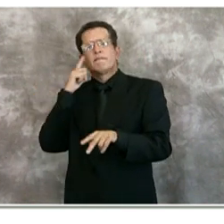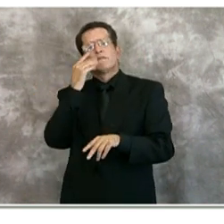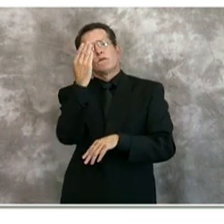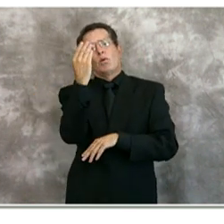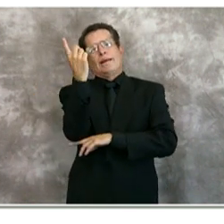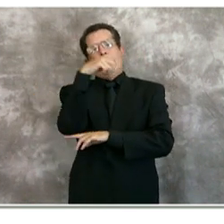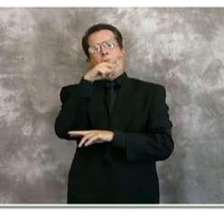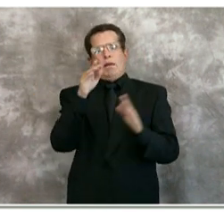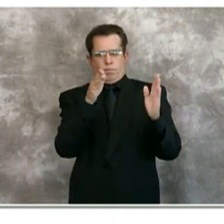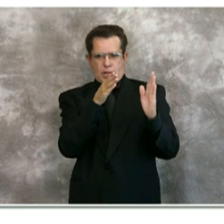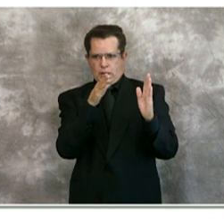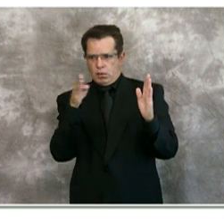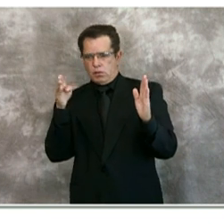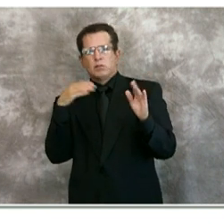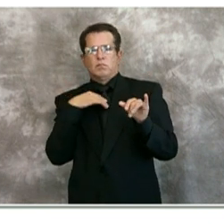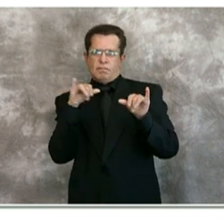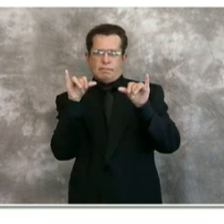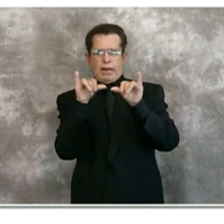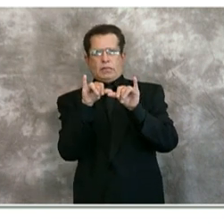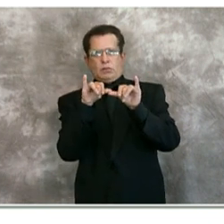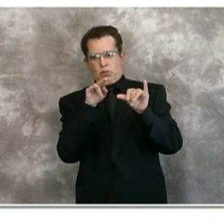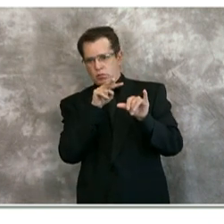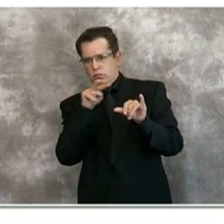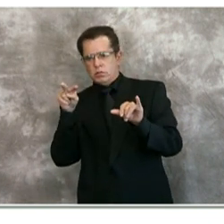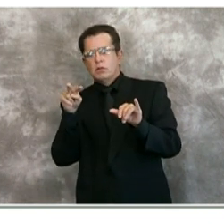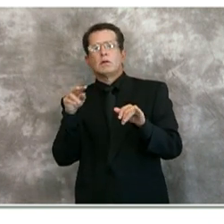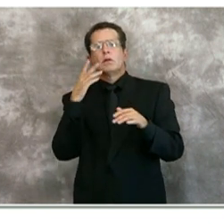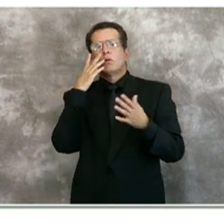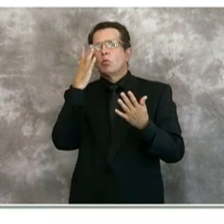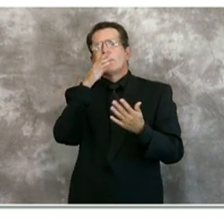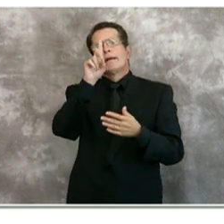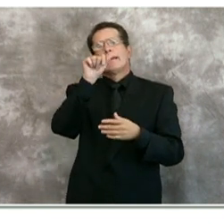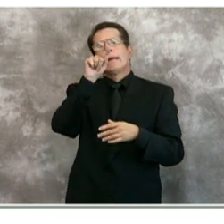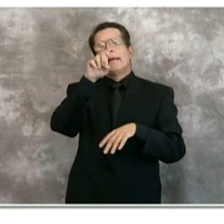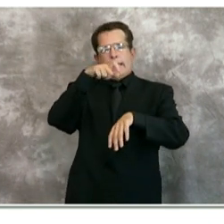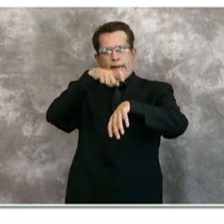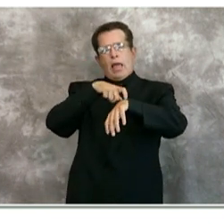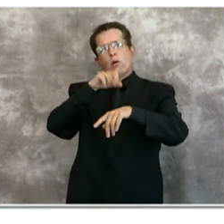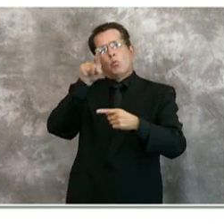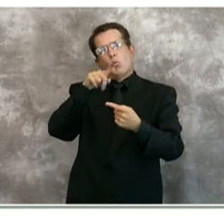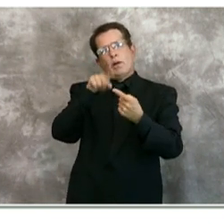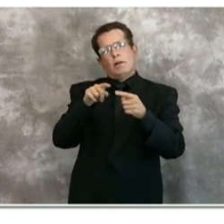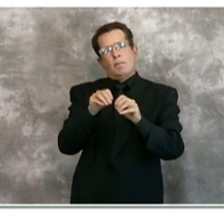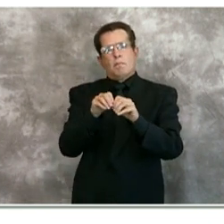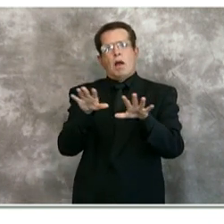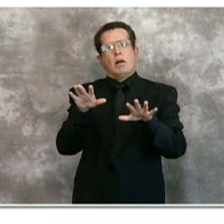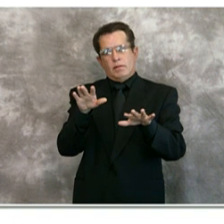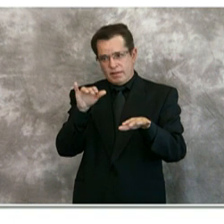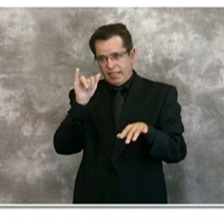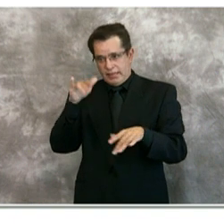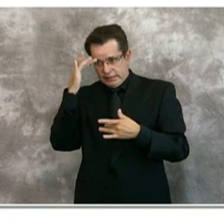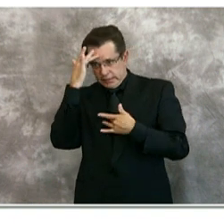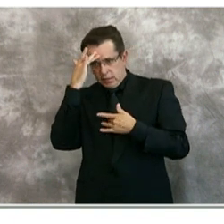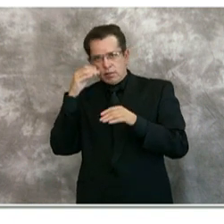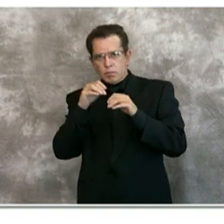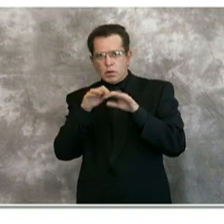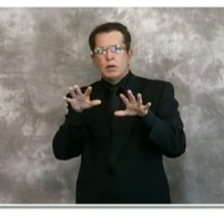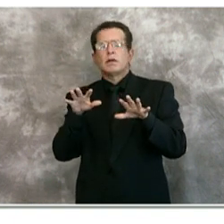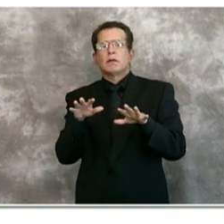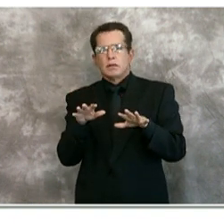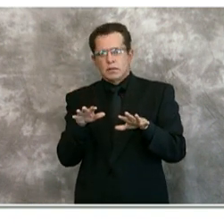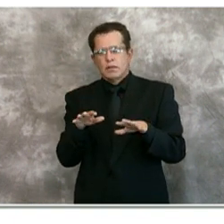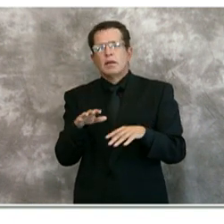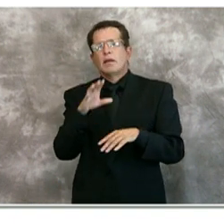period, measured using the date of the illness the onset of illness with a 3-day